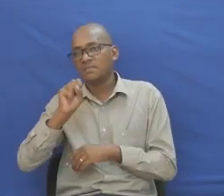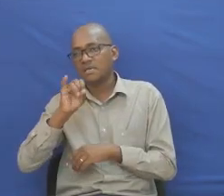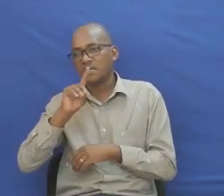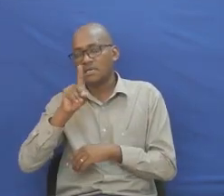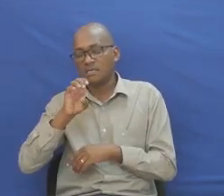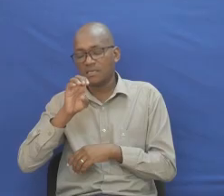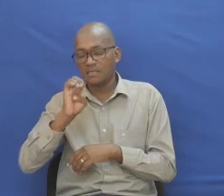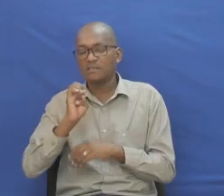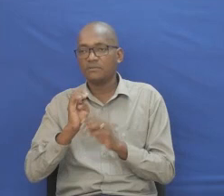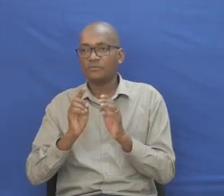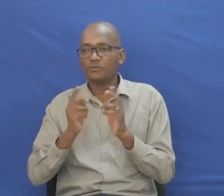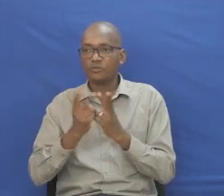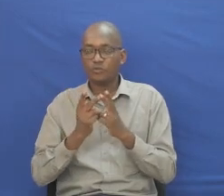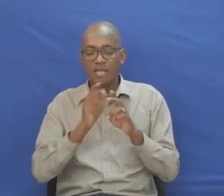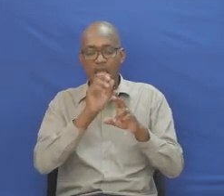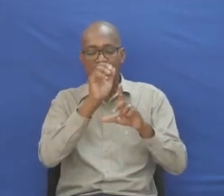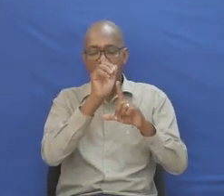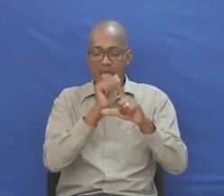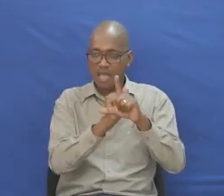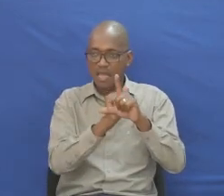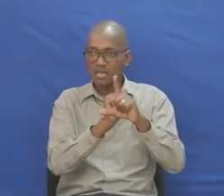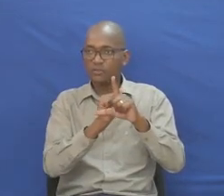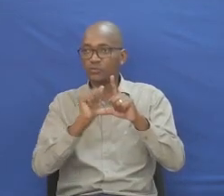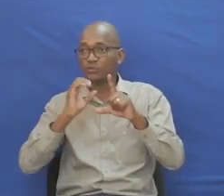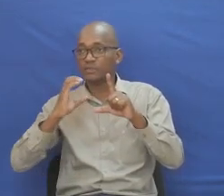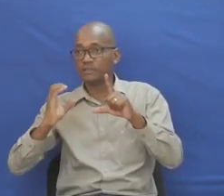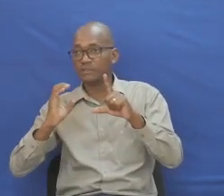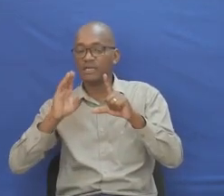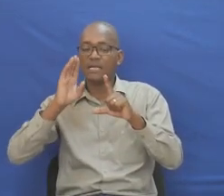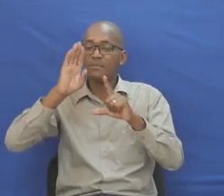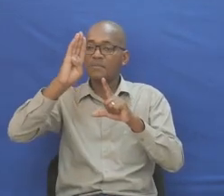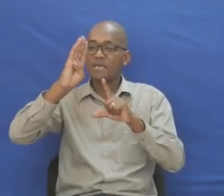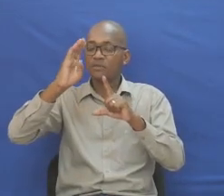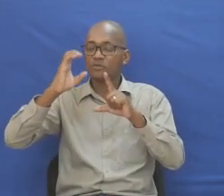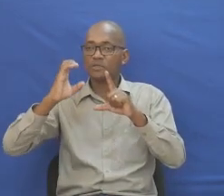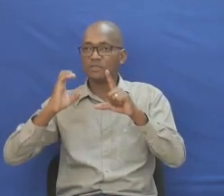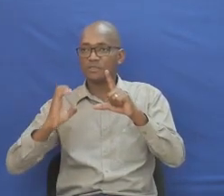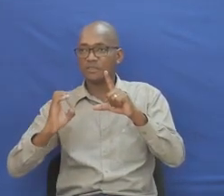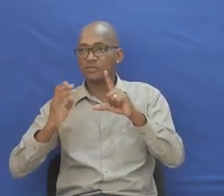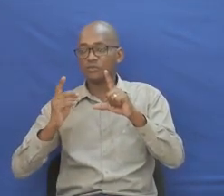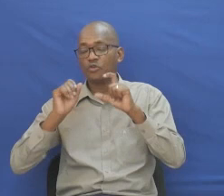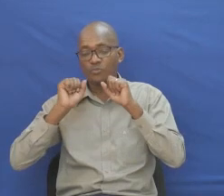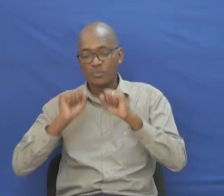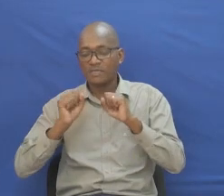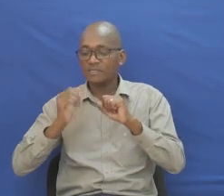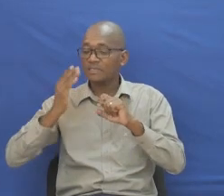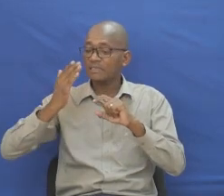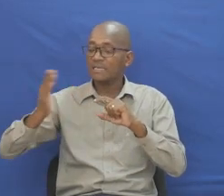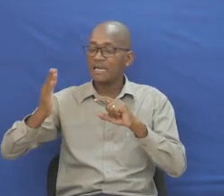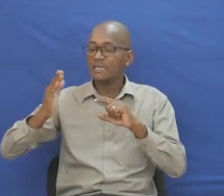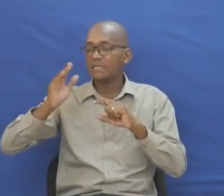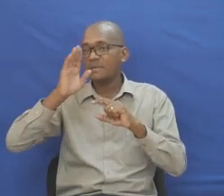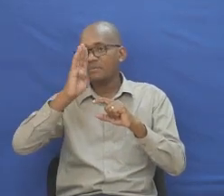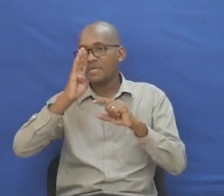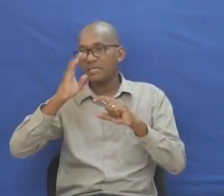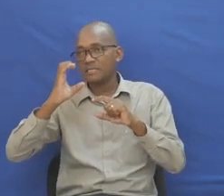sides. So as you can take a half multiplied by the first side, multiplied by the second side, and the sine of the angle between